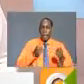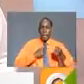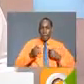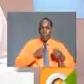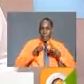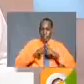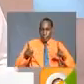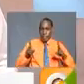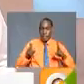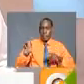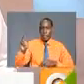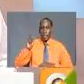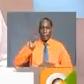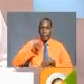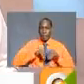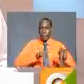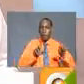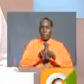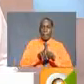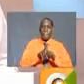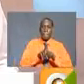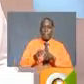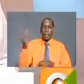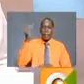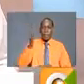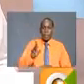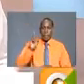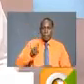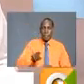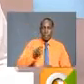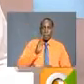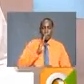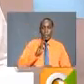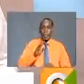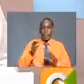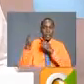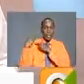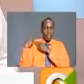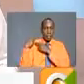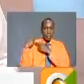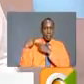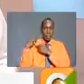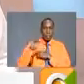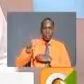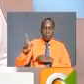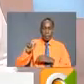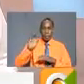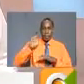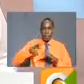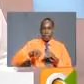the pace, Kenya should follow suit. Preachers must be accountable to a being other than